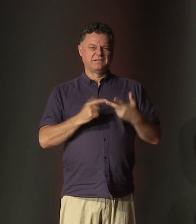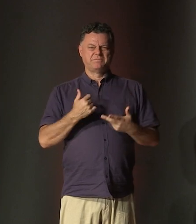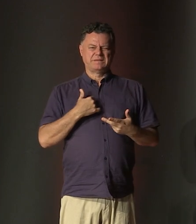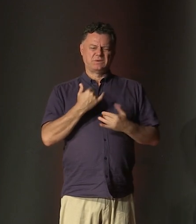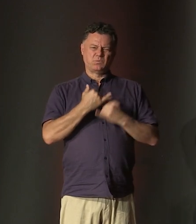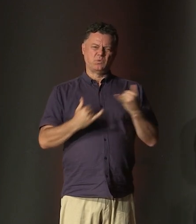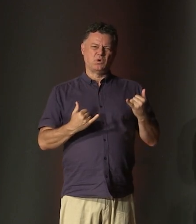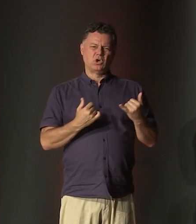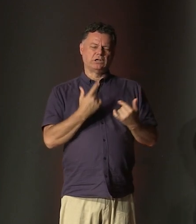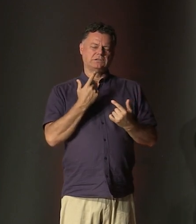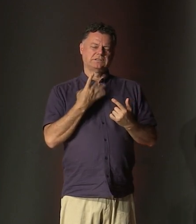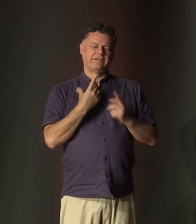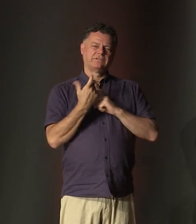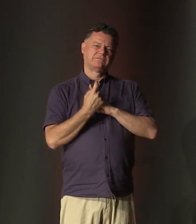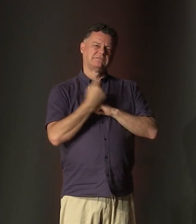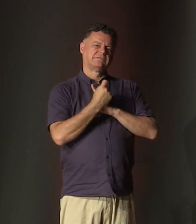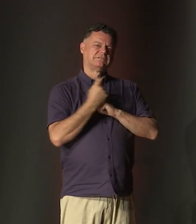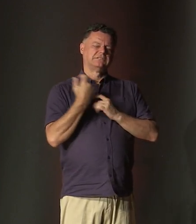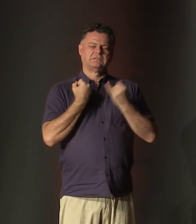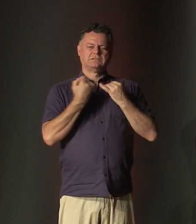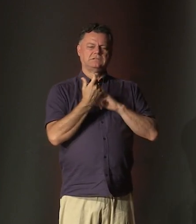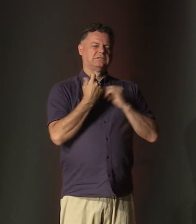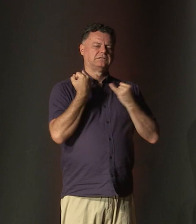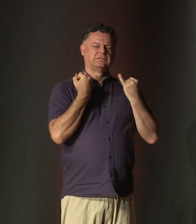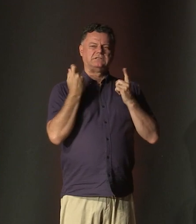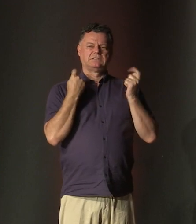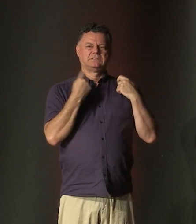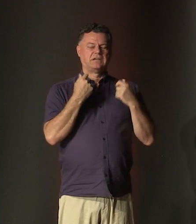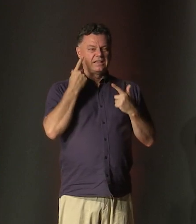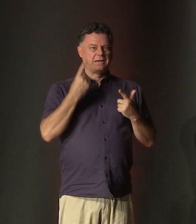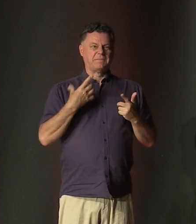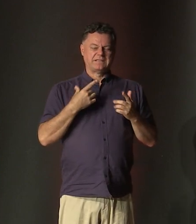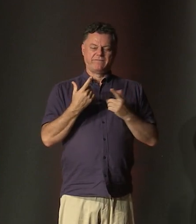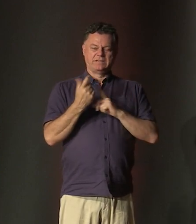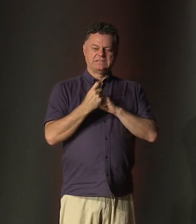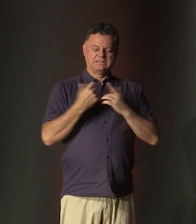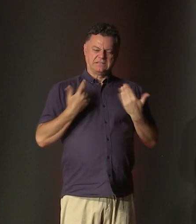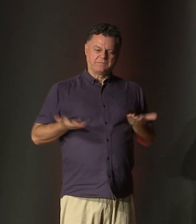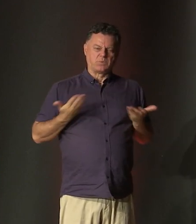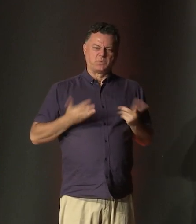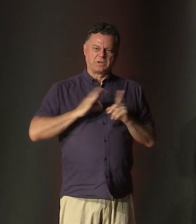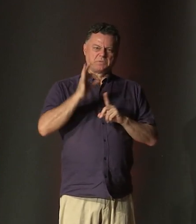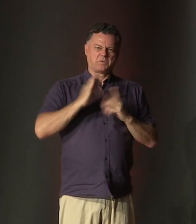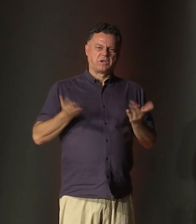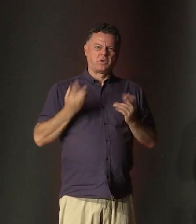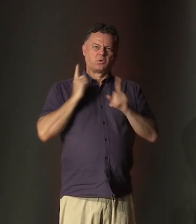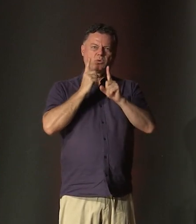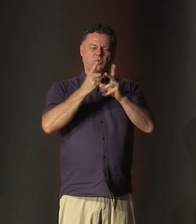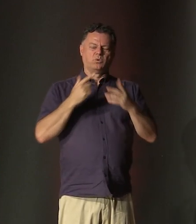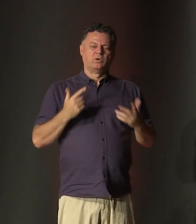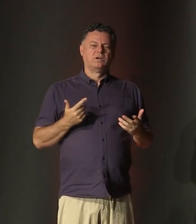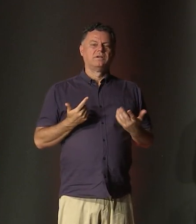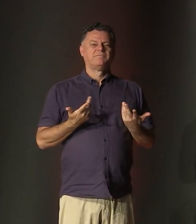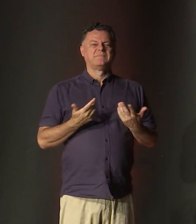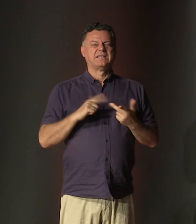self-criticism. We feel like self-criticism will motivate us and help us achieve, and self-compassion